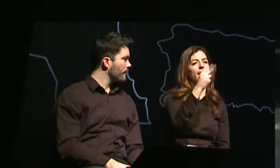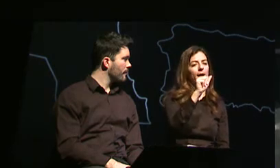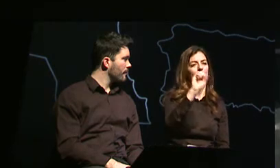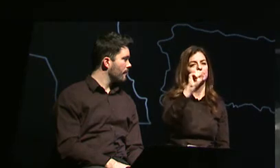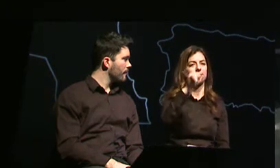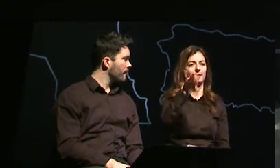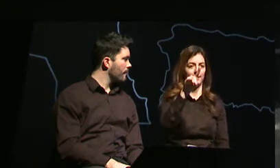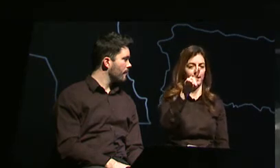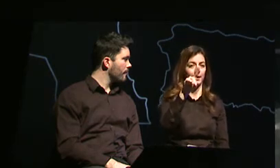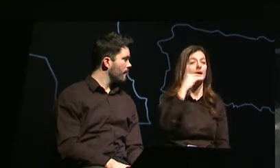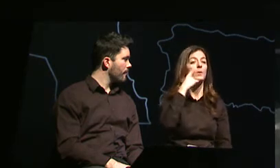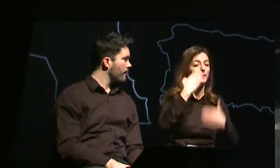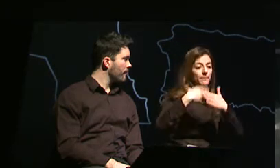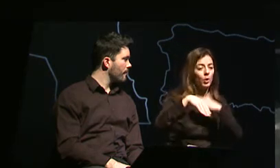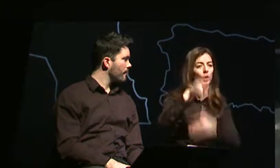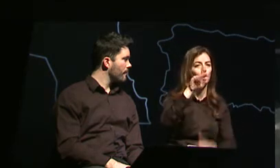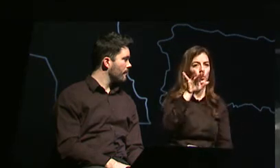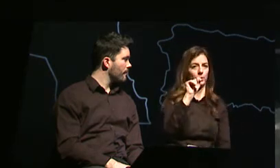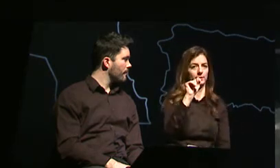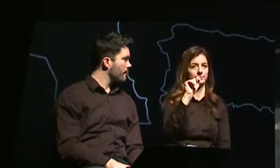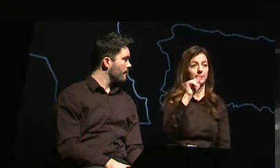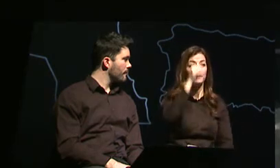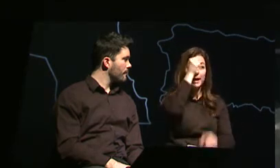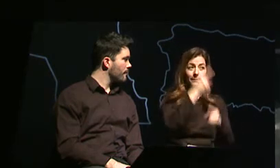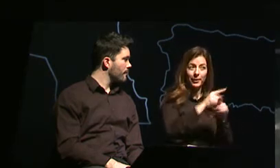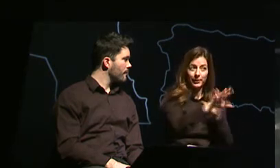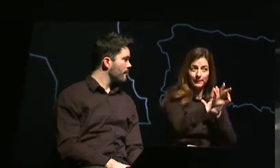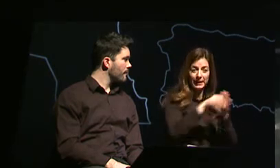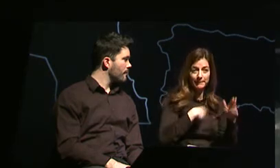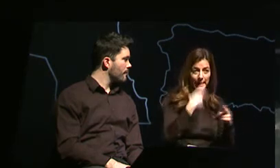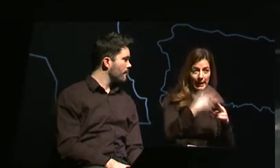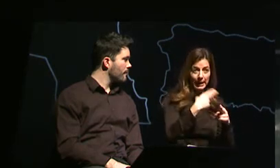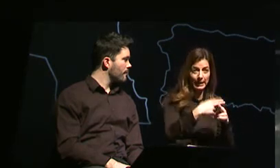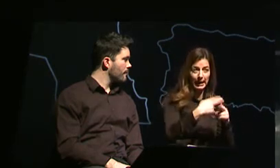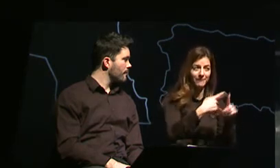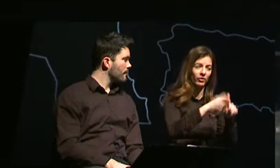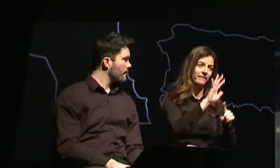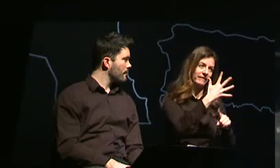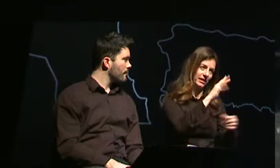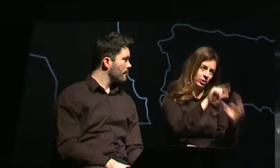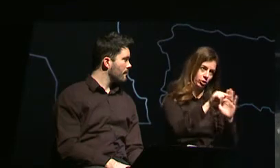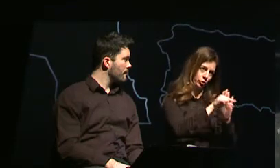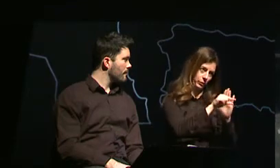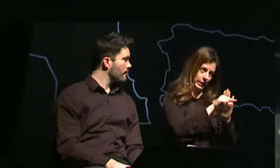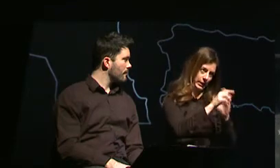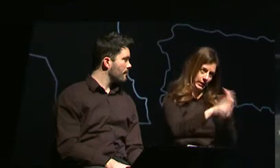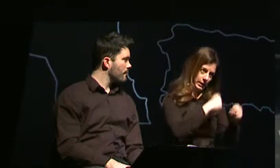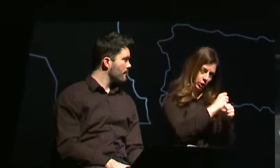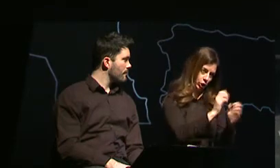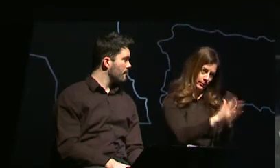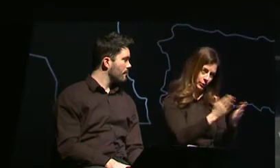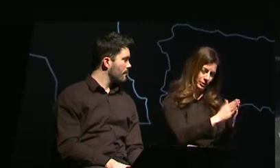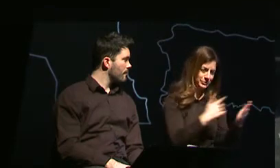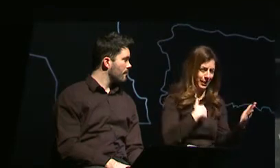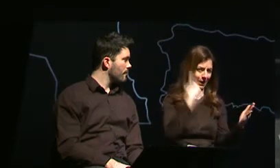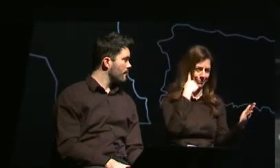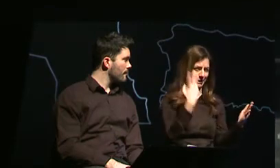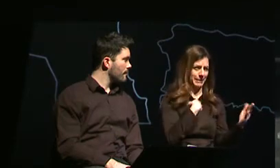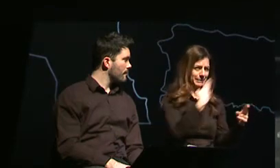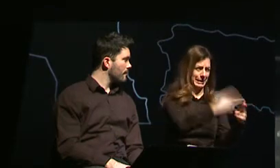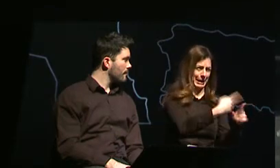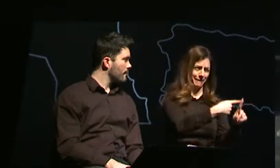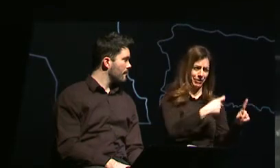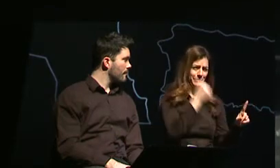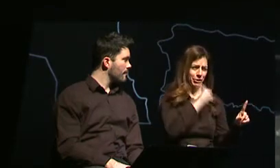in Kuwait City, Kuwait. My brother picked my name out of his fifth grade yearbook, so I'm probably named after some girl he had a crush